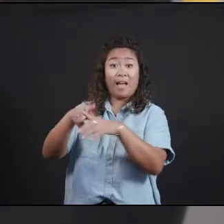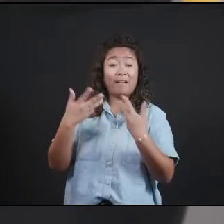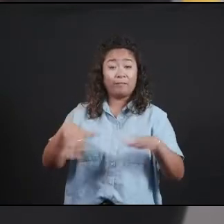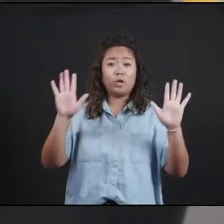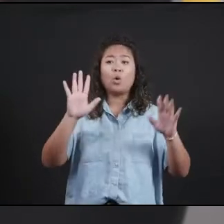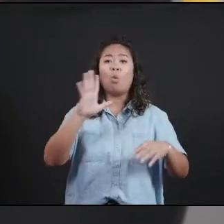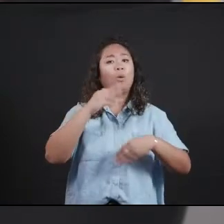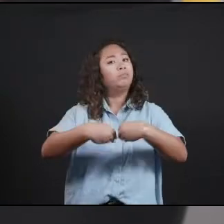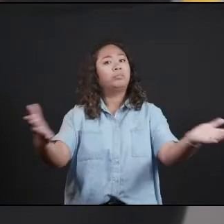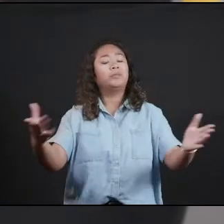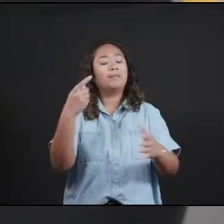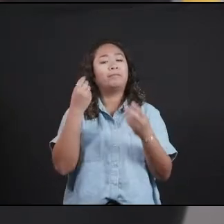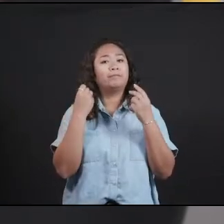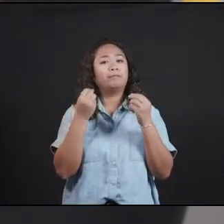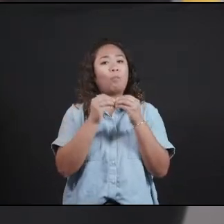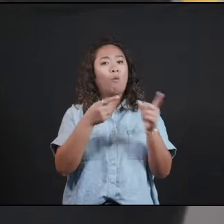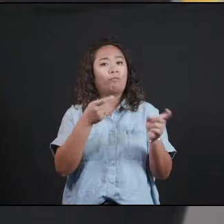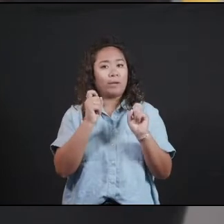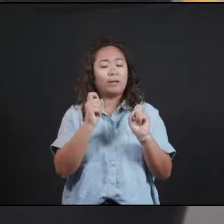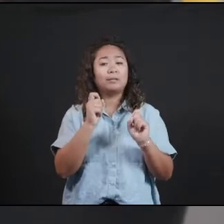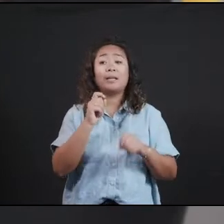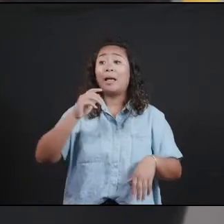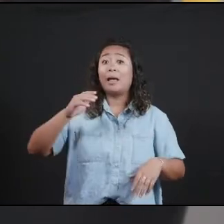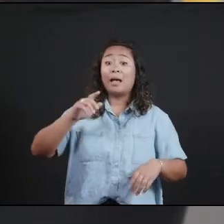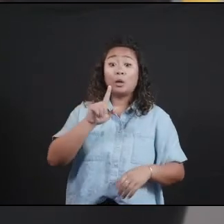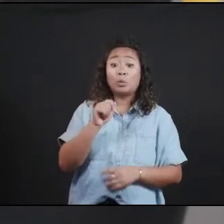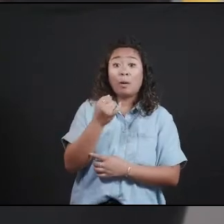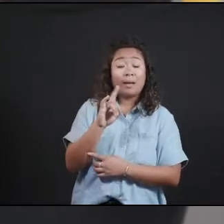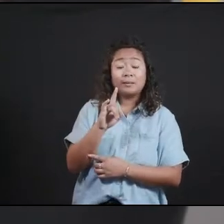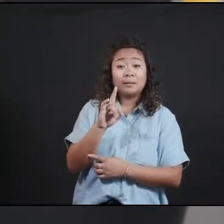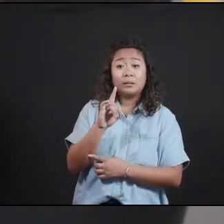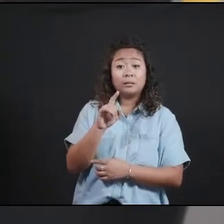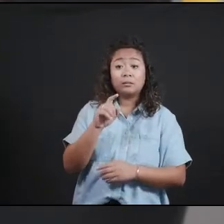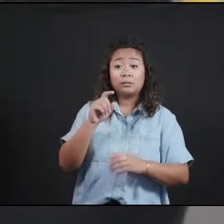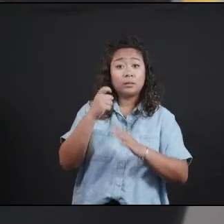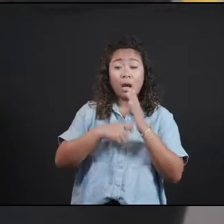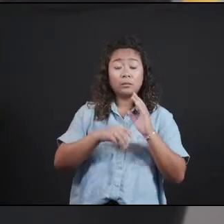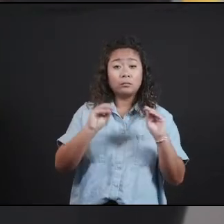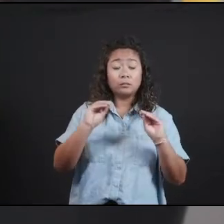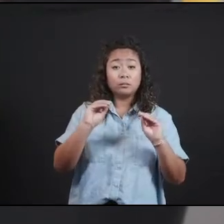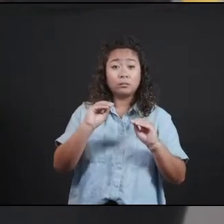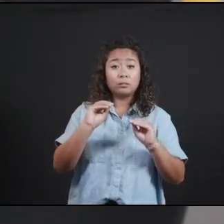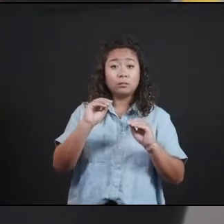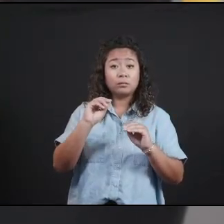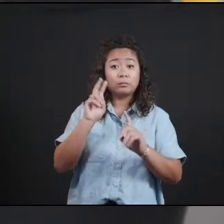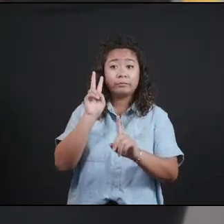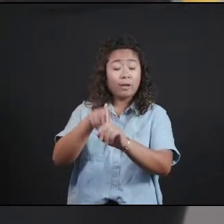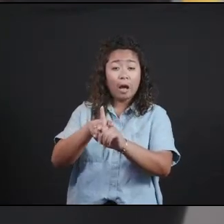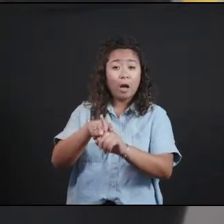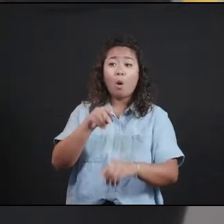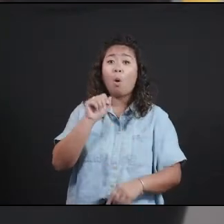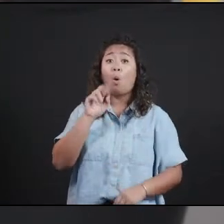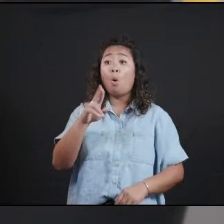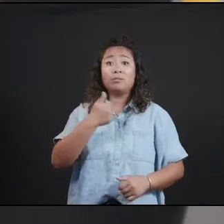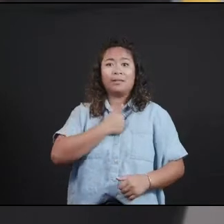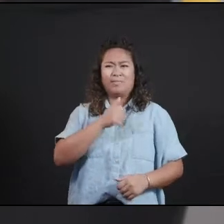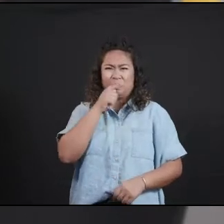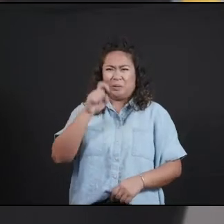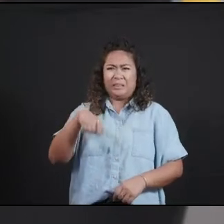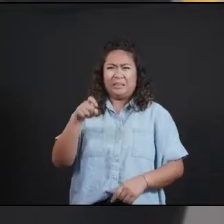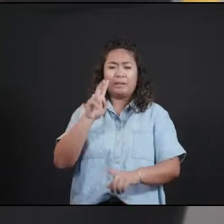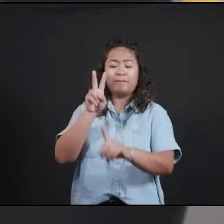Next question. This is Sarah Burke with TV2. Hi, Sarah. The question. Hi, good day. How are you? Good,